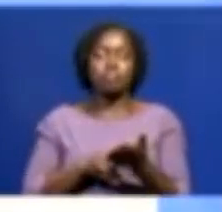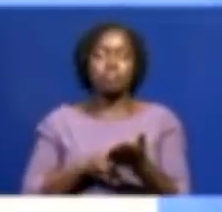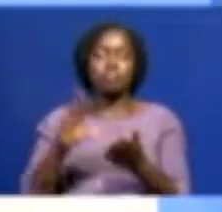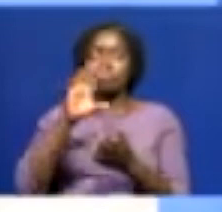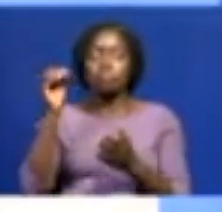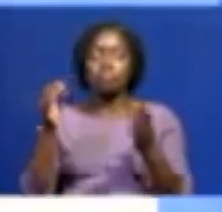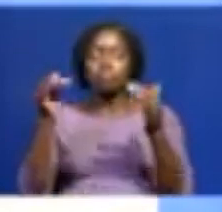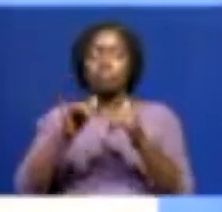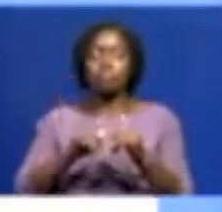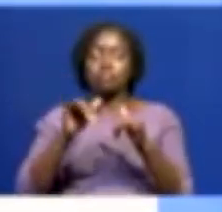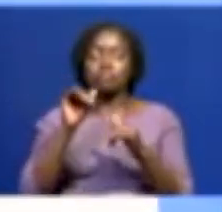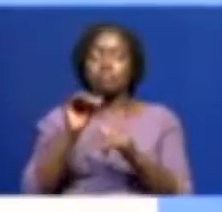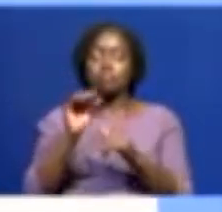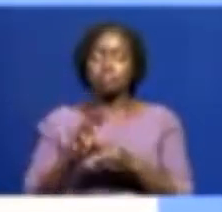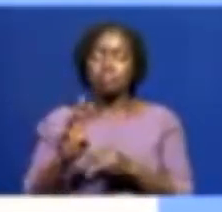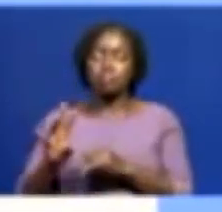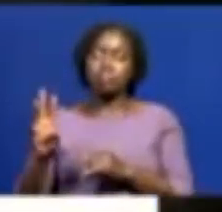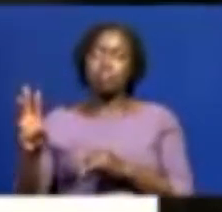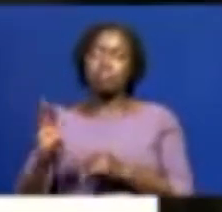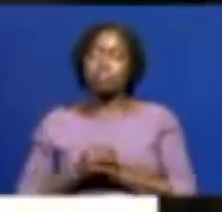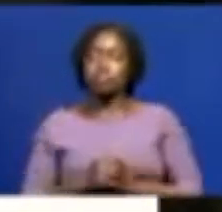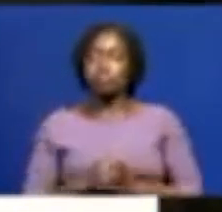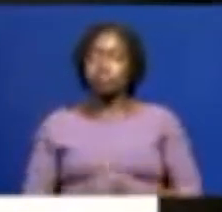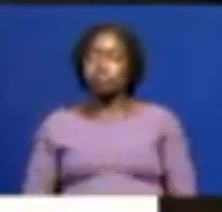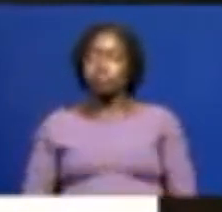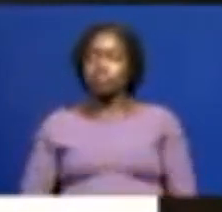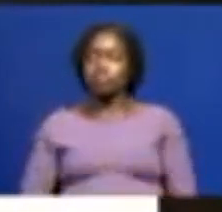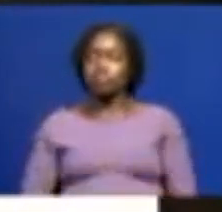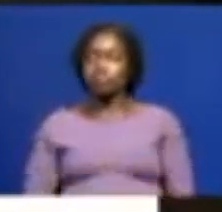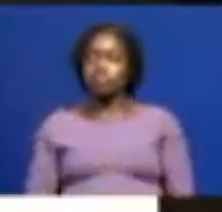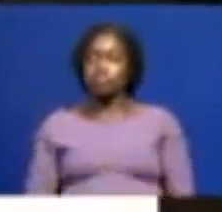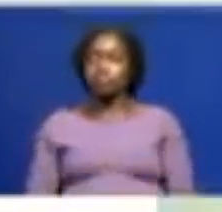African Summit website. For Prime Edition, I am Teresa Mutai.